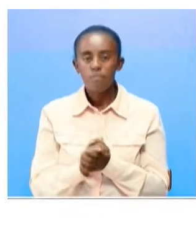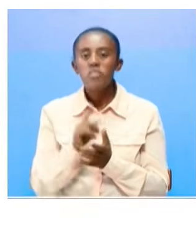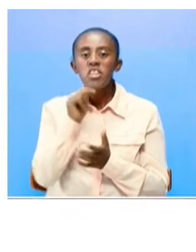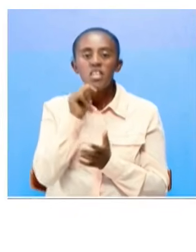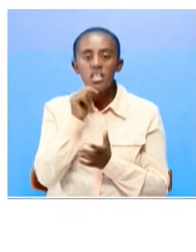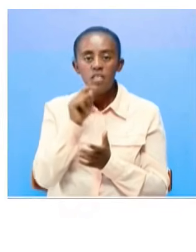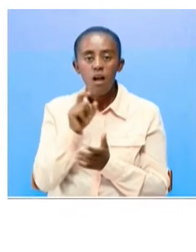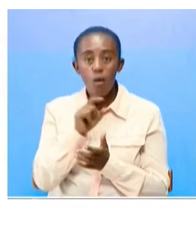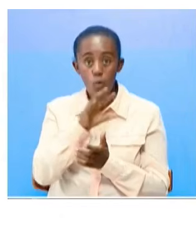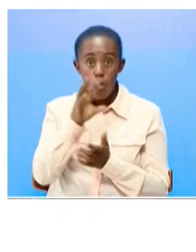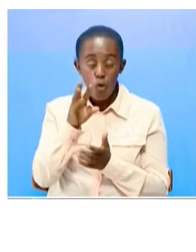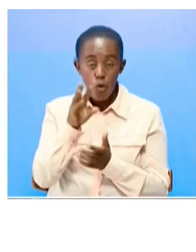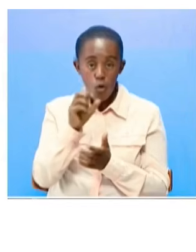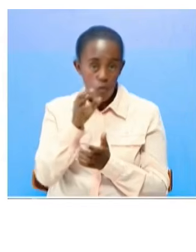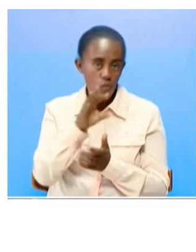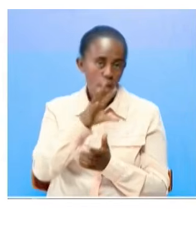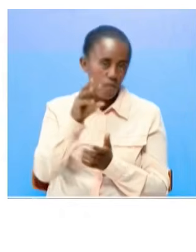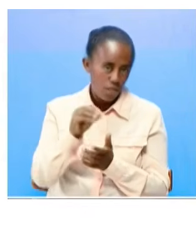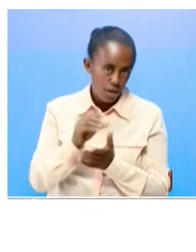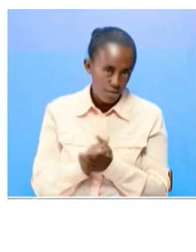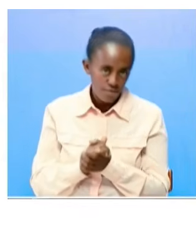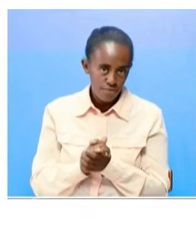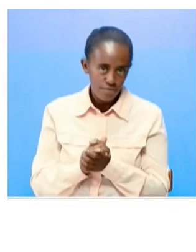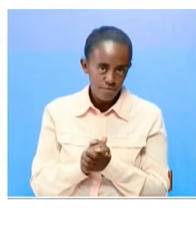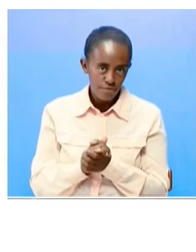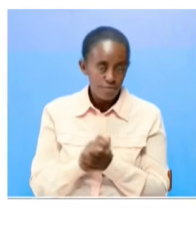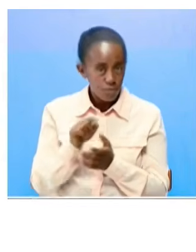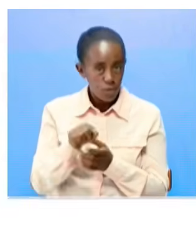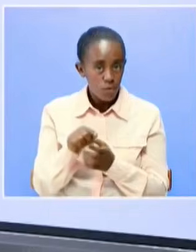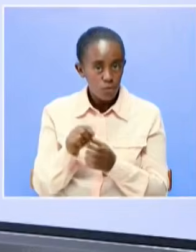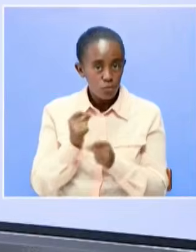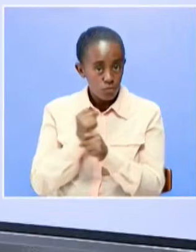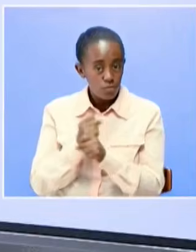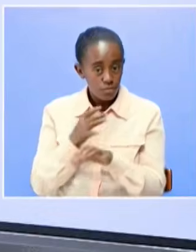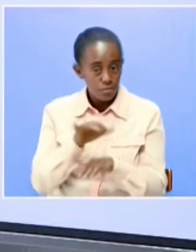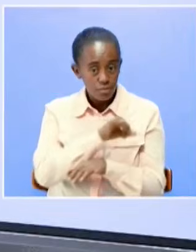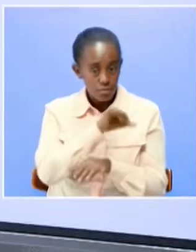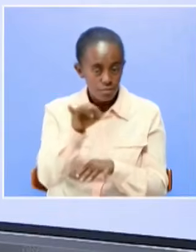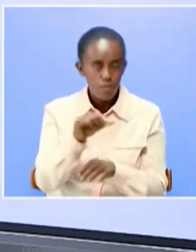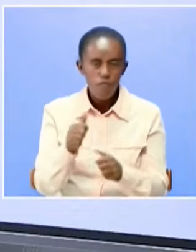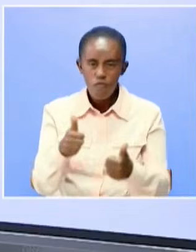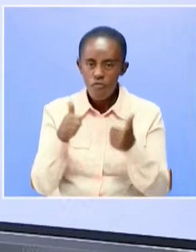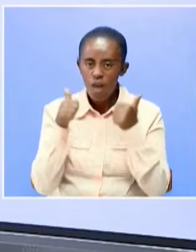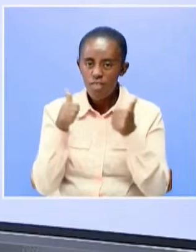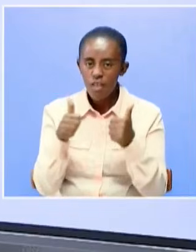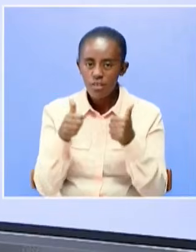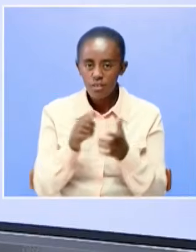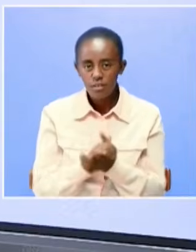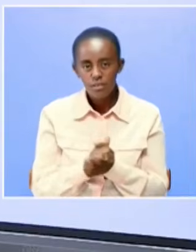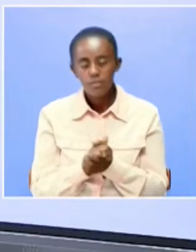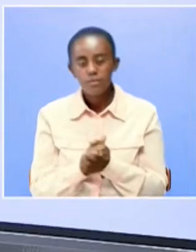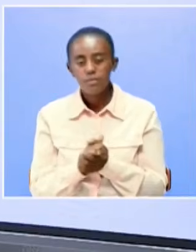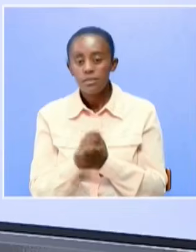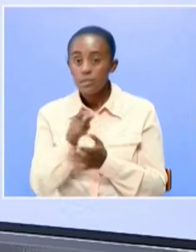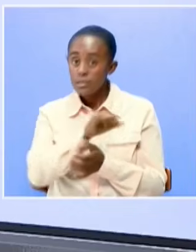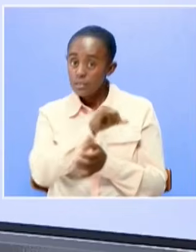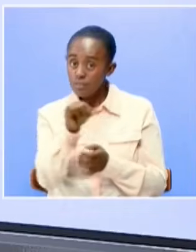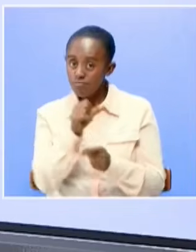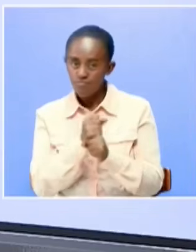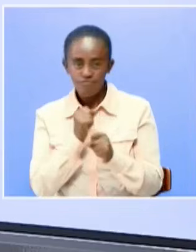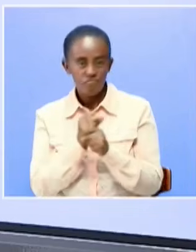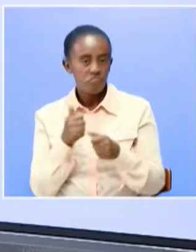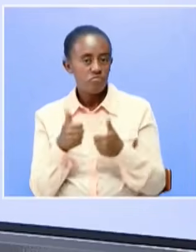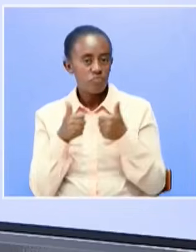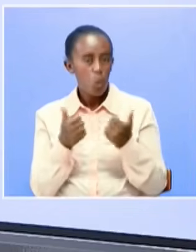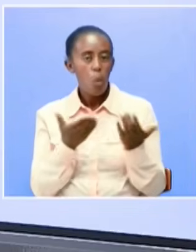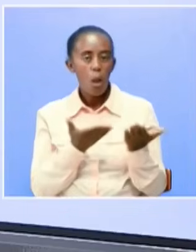of Africa. I hope you did like this. Fantastic. If you did like this, you're welcome.